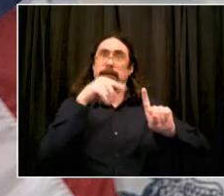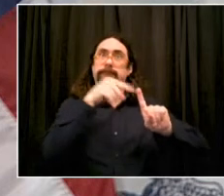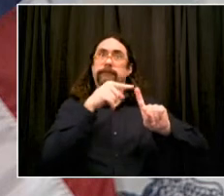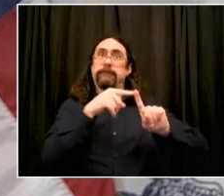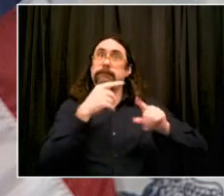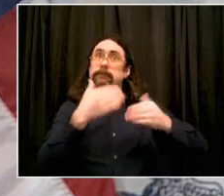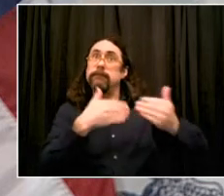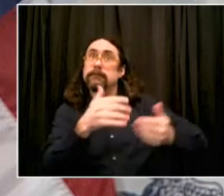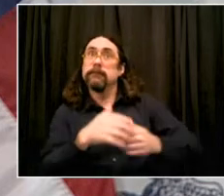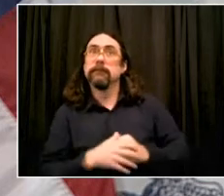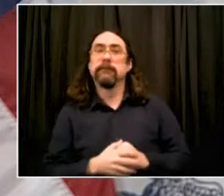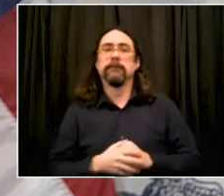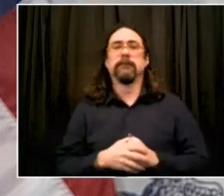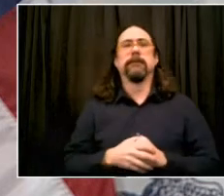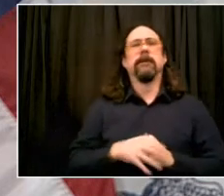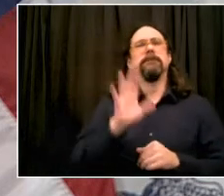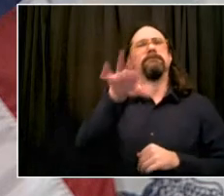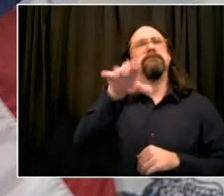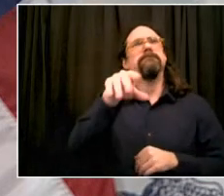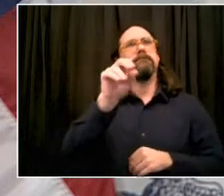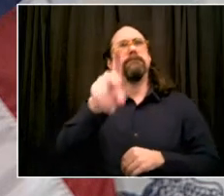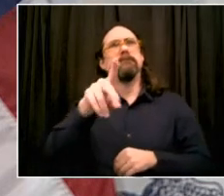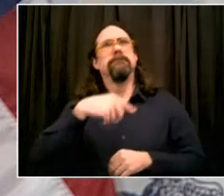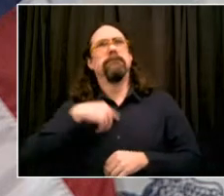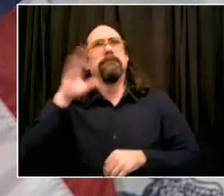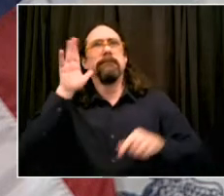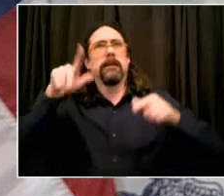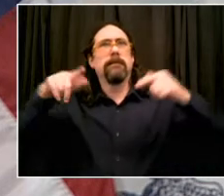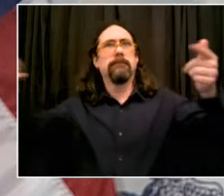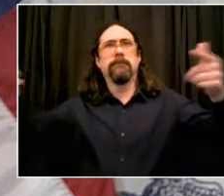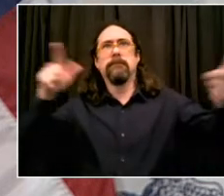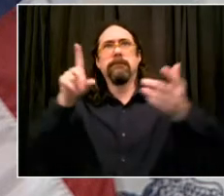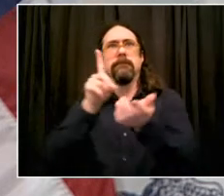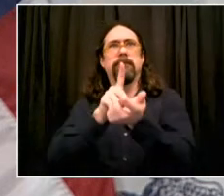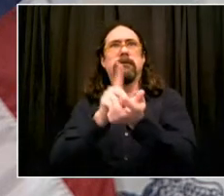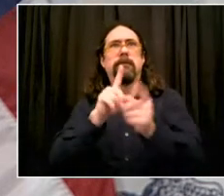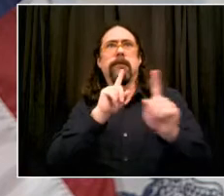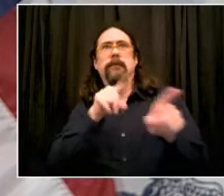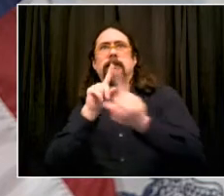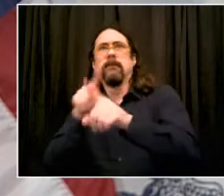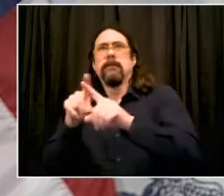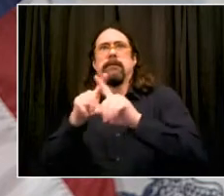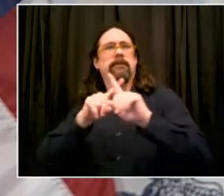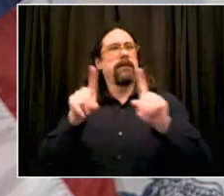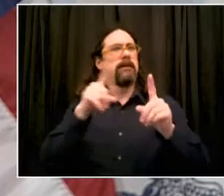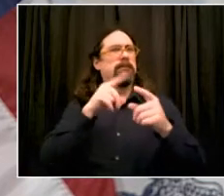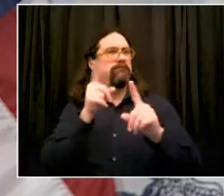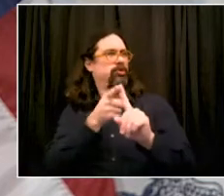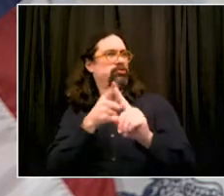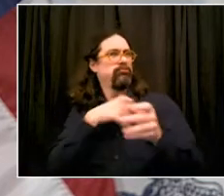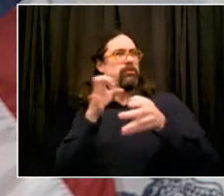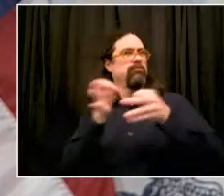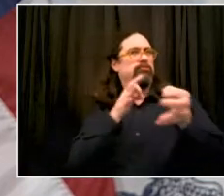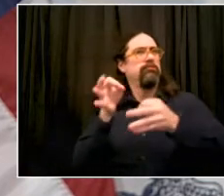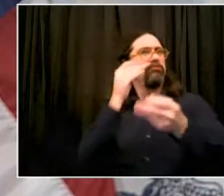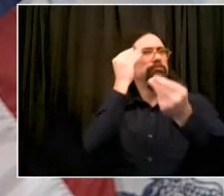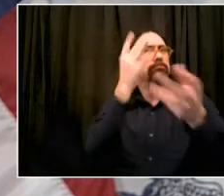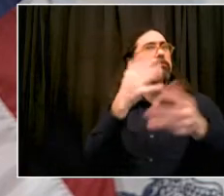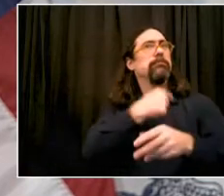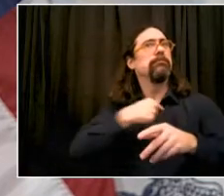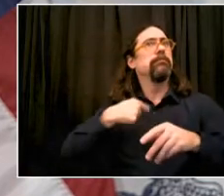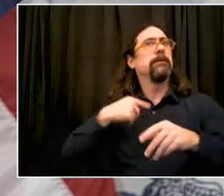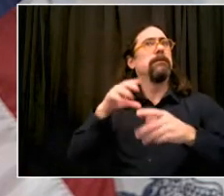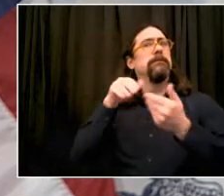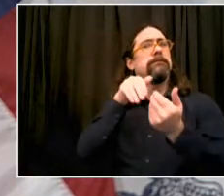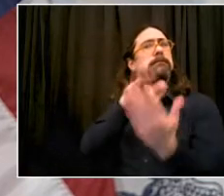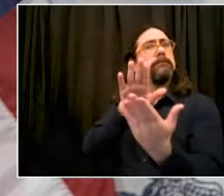Juliet. There's definitely a place for rapid testing, but we have to make sure we have quality tests and